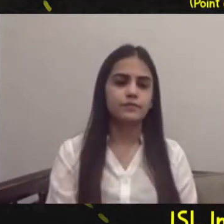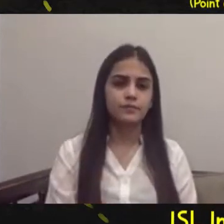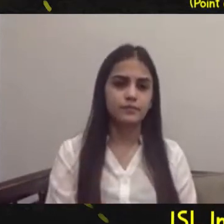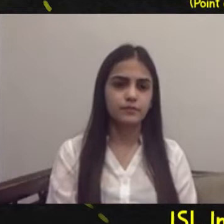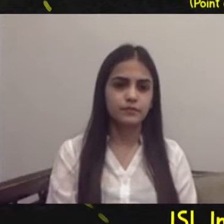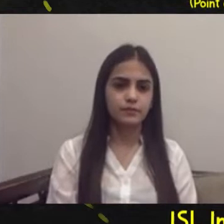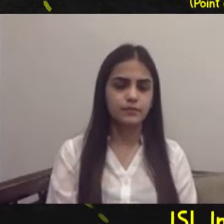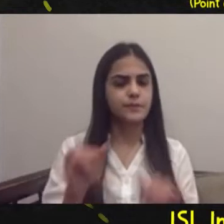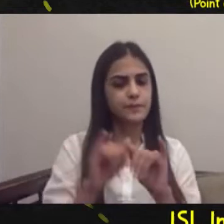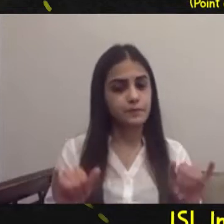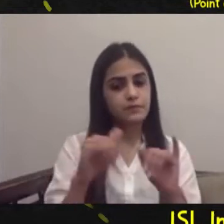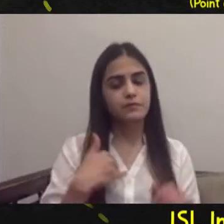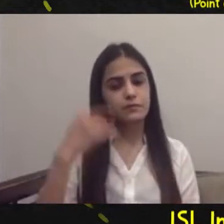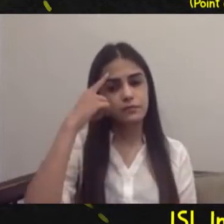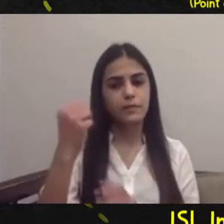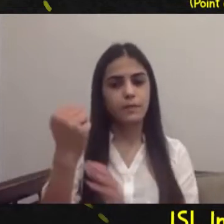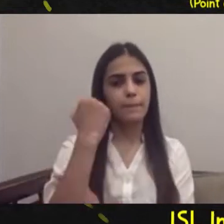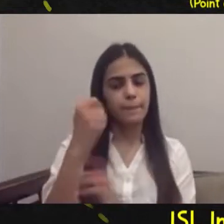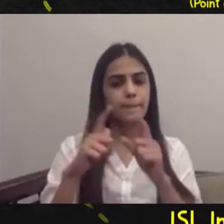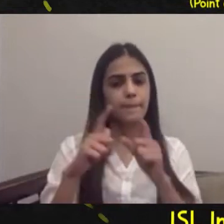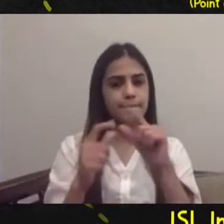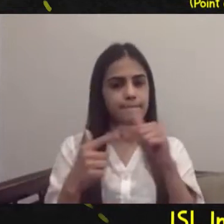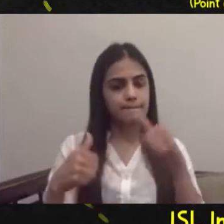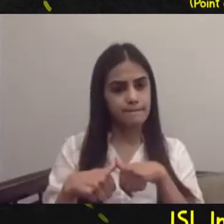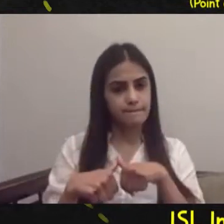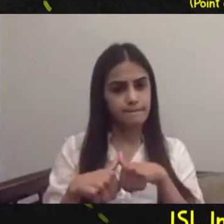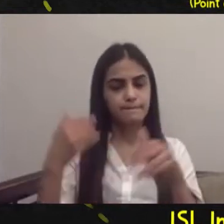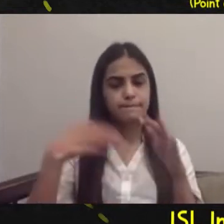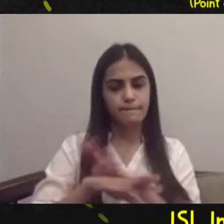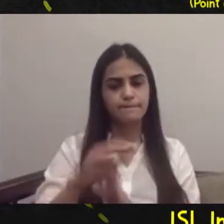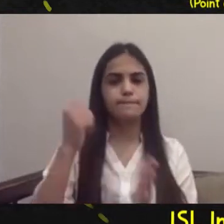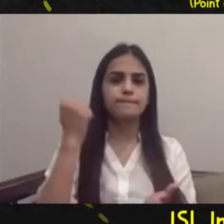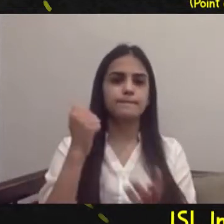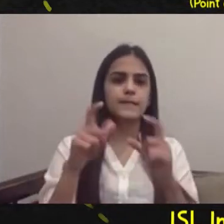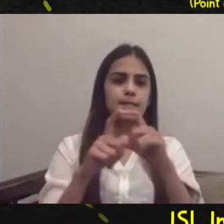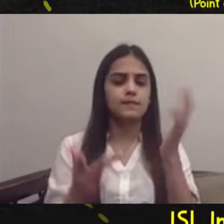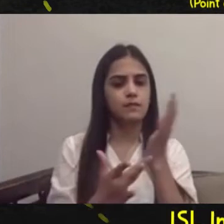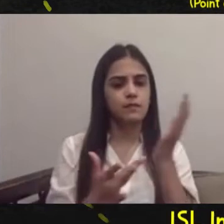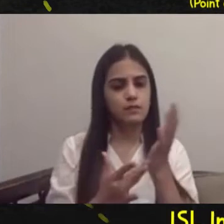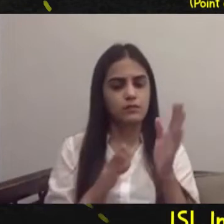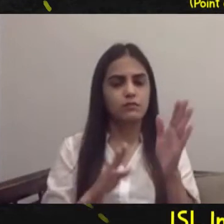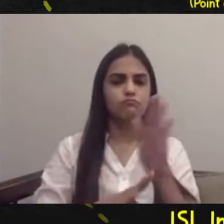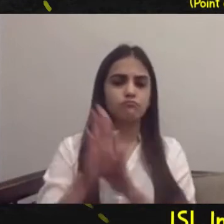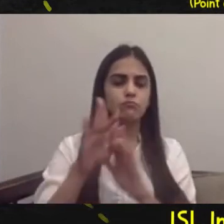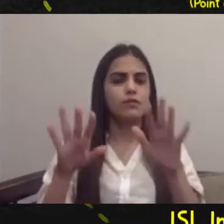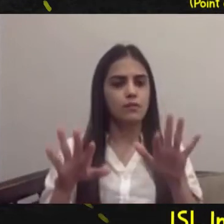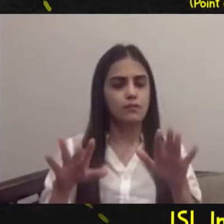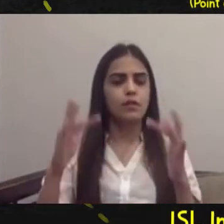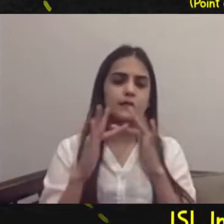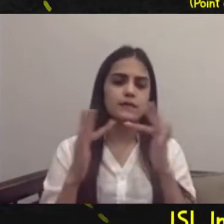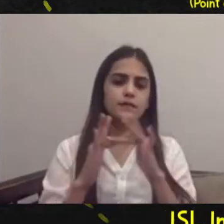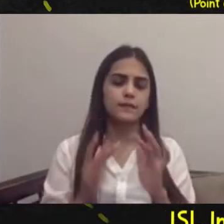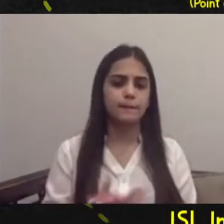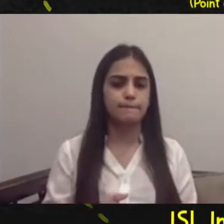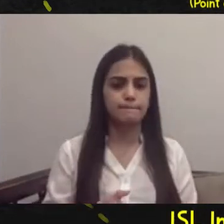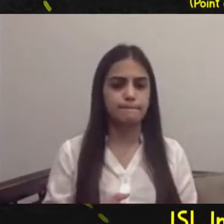as we know, the power of data has grown immensely with the rise of digital devices, computers, and the internet. So again,